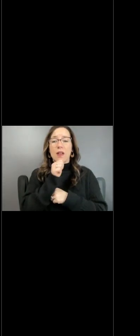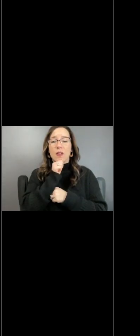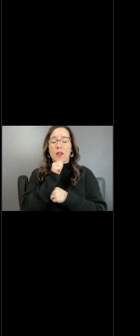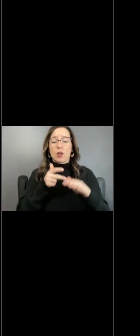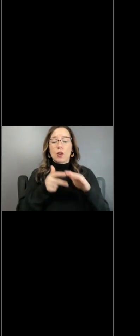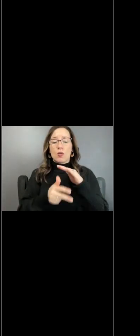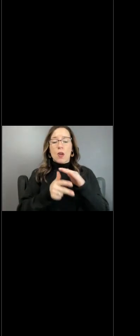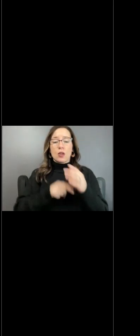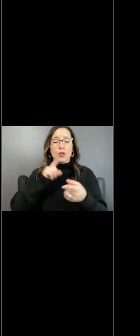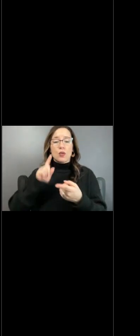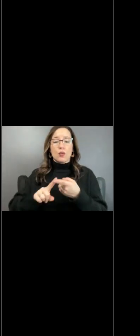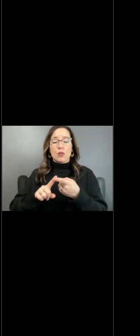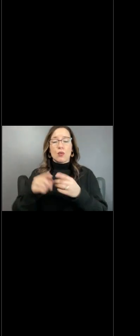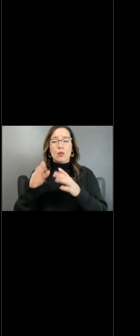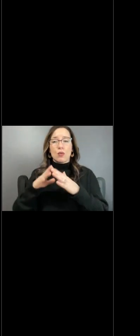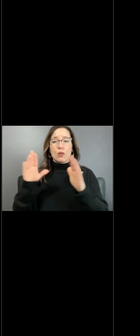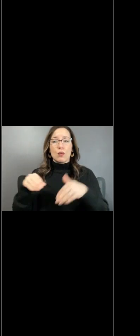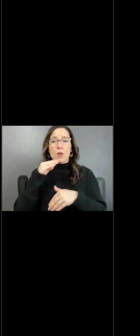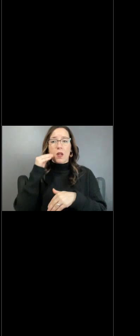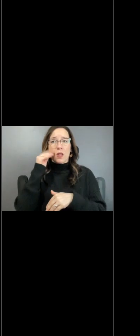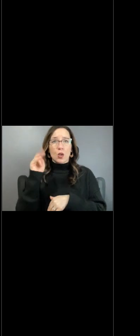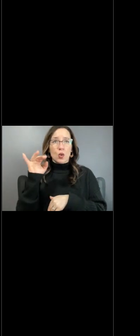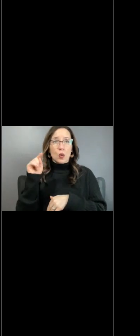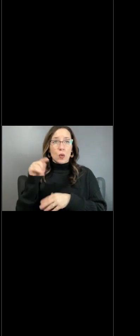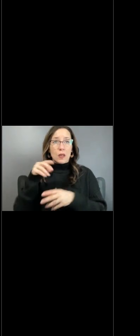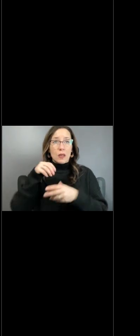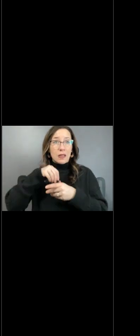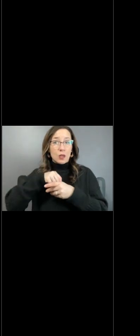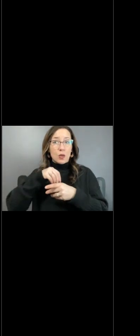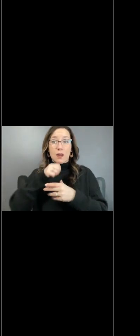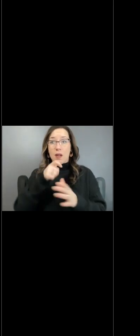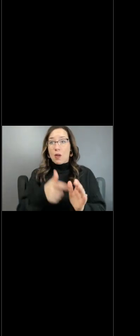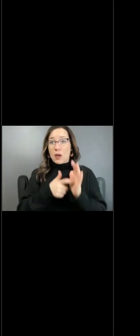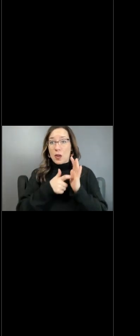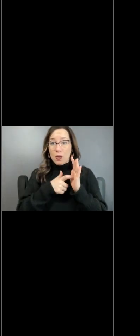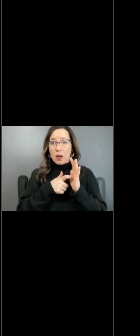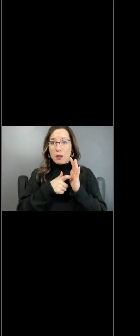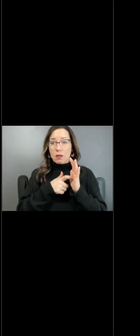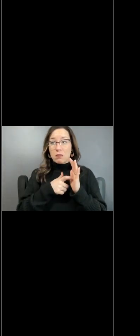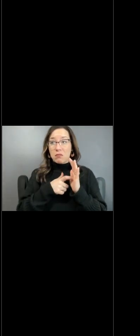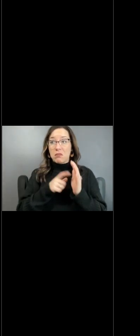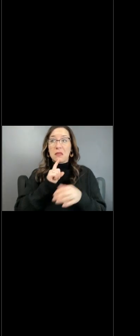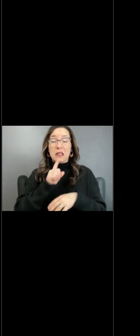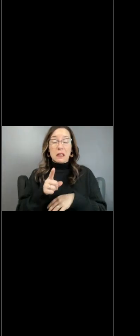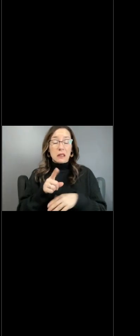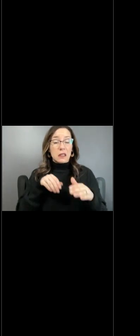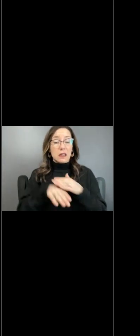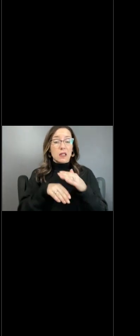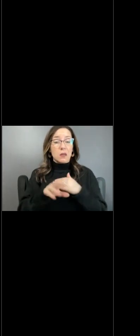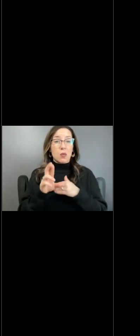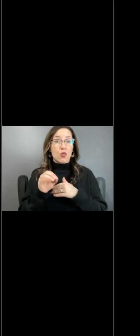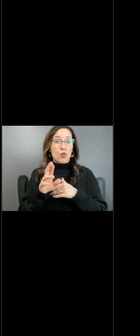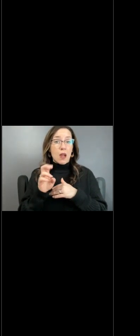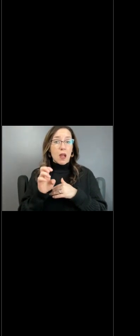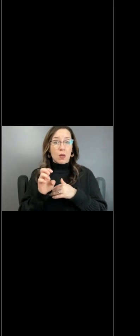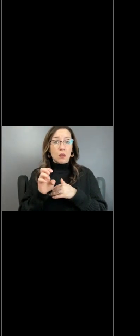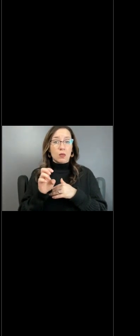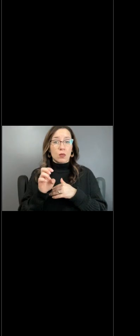the dwelling unit interior is not required, is an accessible route required from